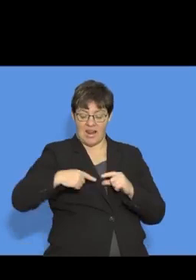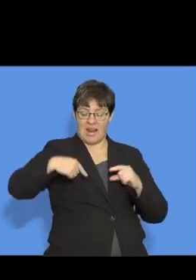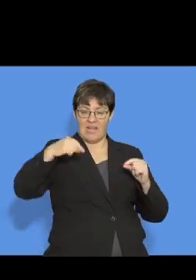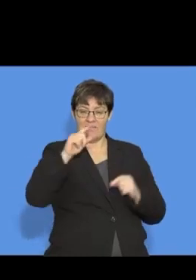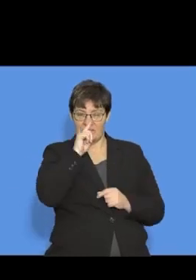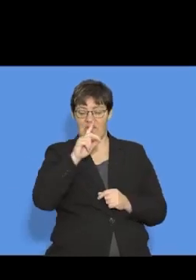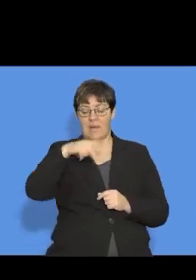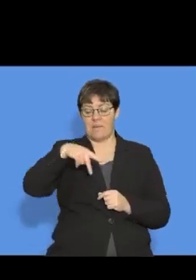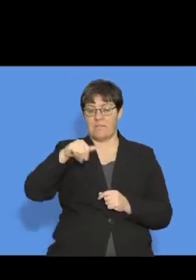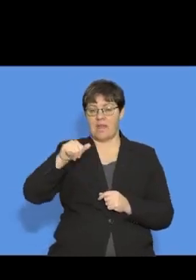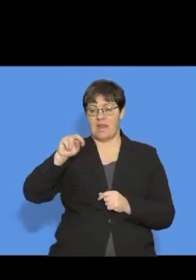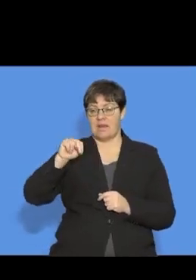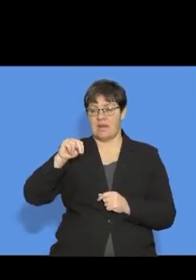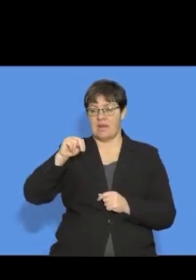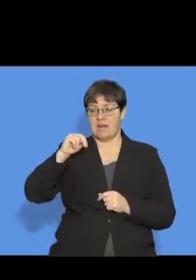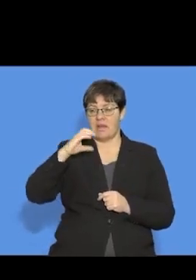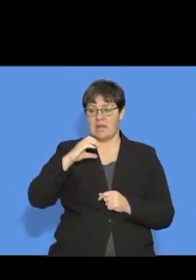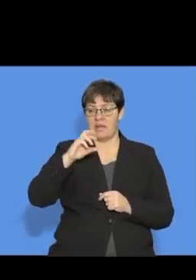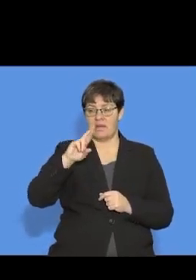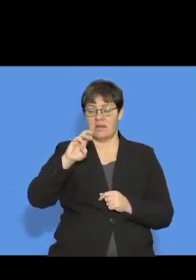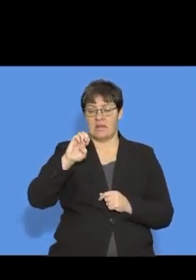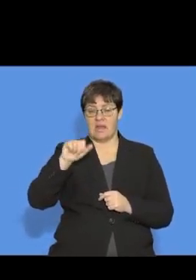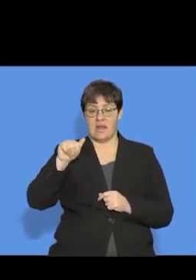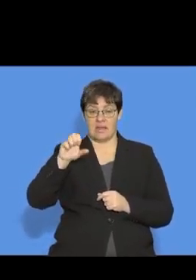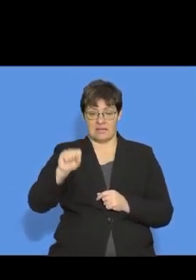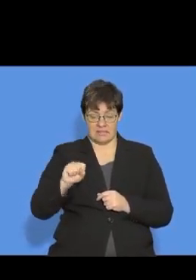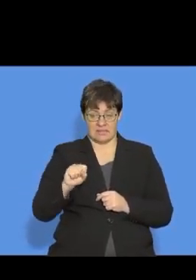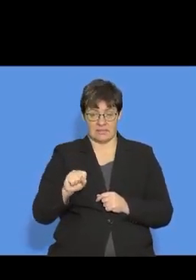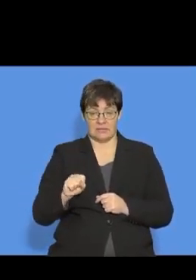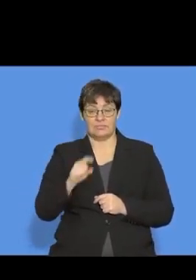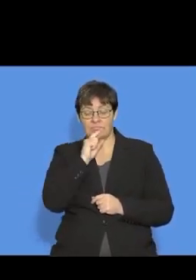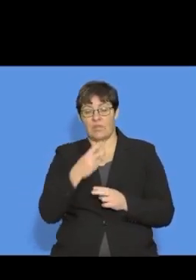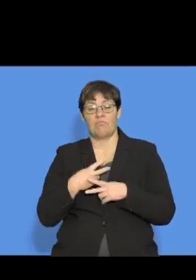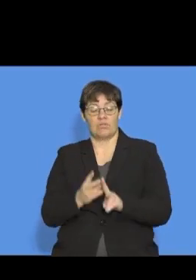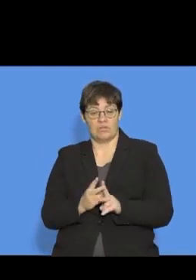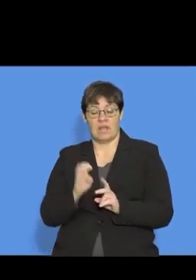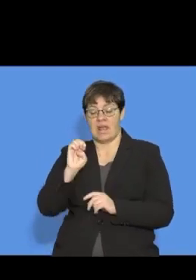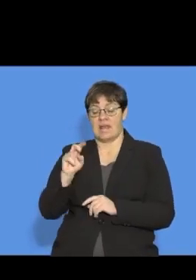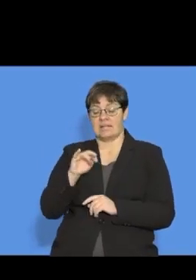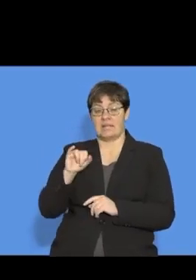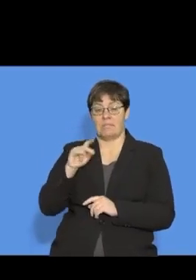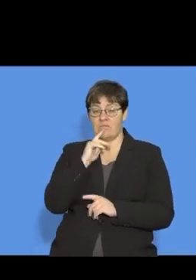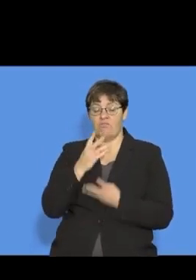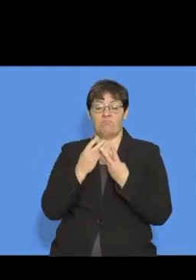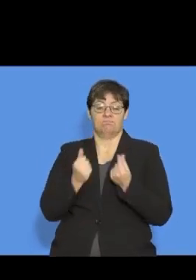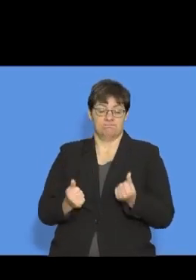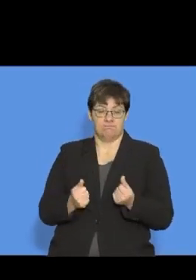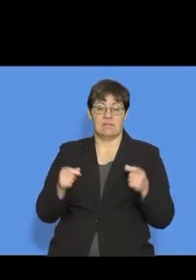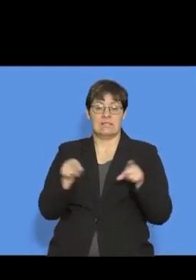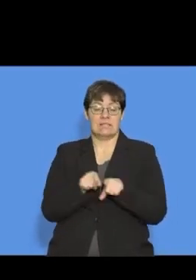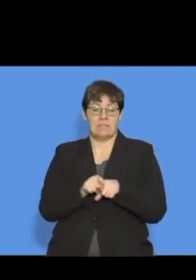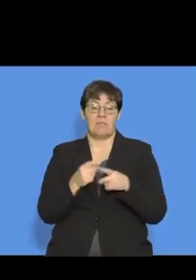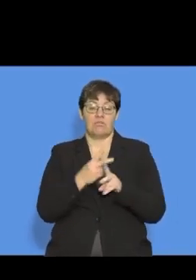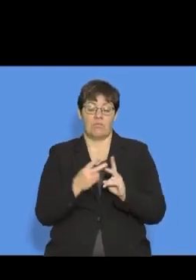leaf-like structure called the pancreas, and that plays an important role in, obviously, the production of enzymes for digestion, as well